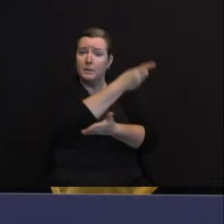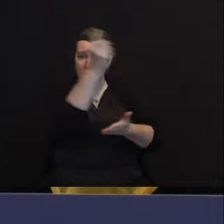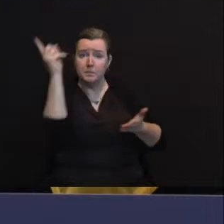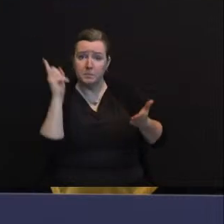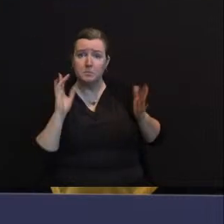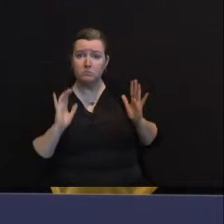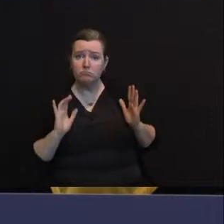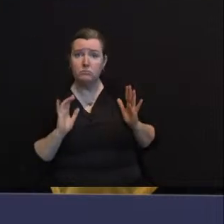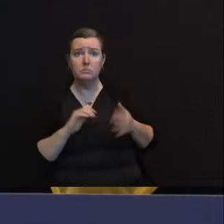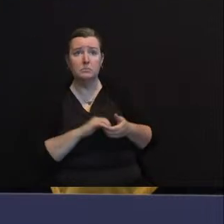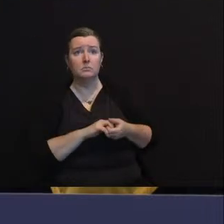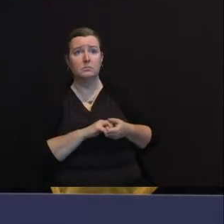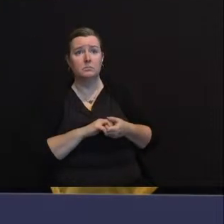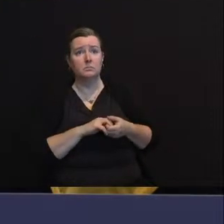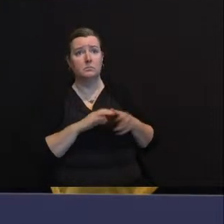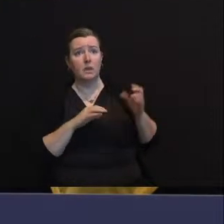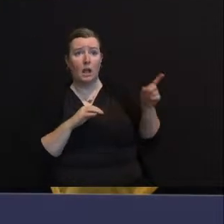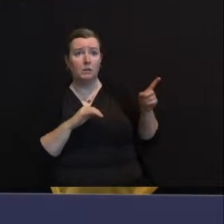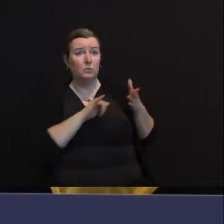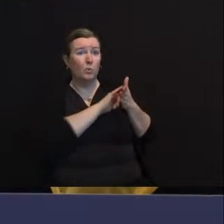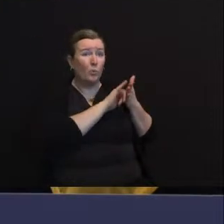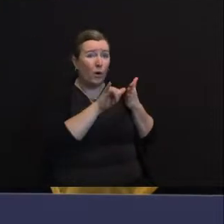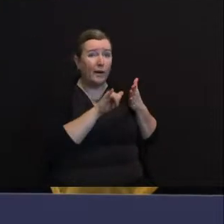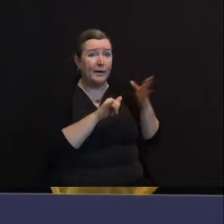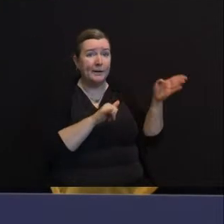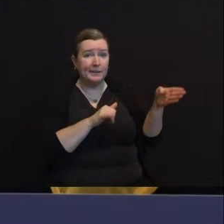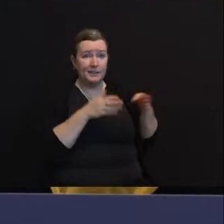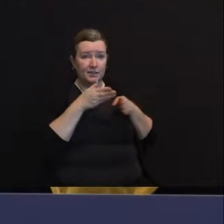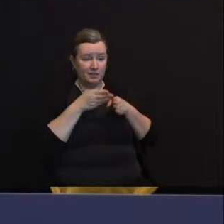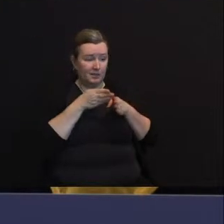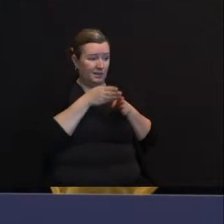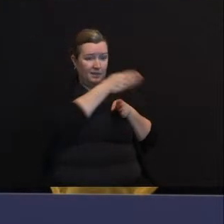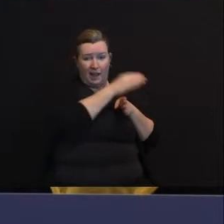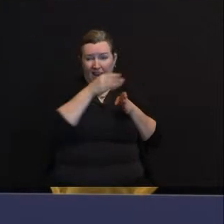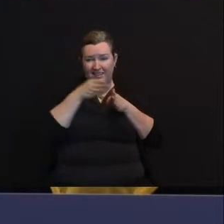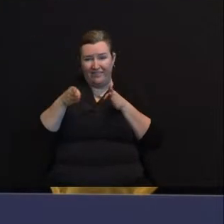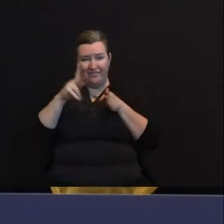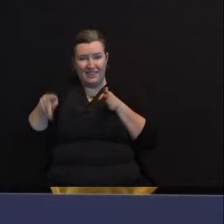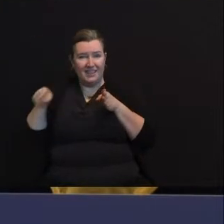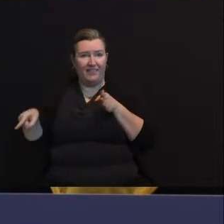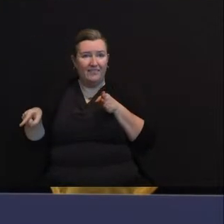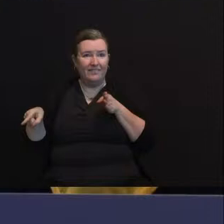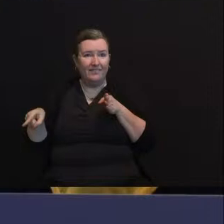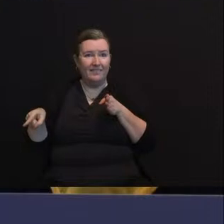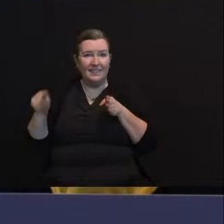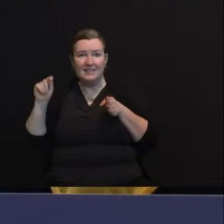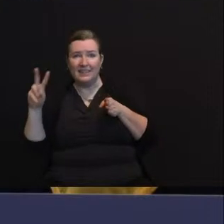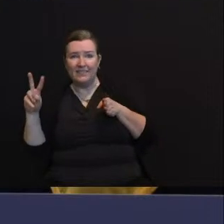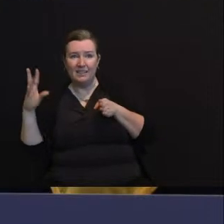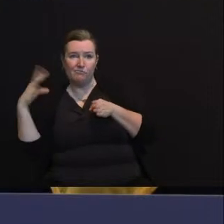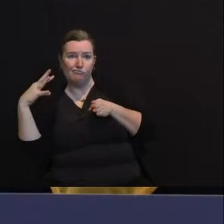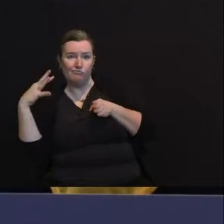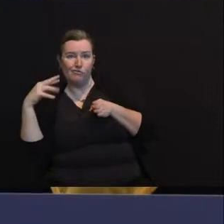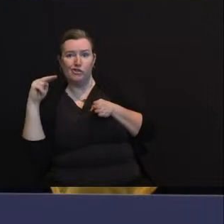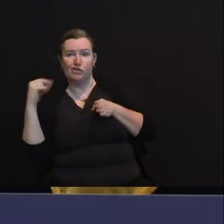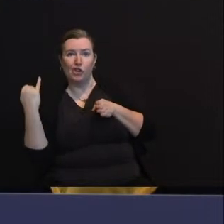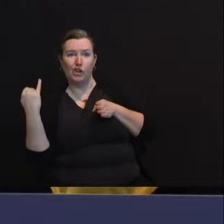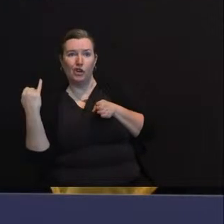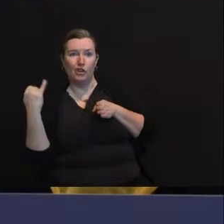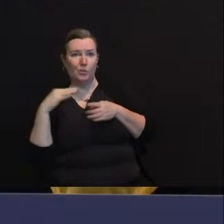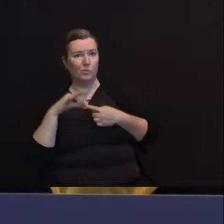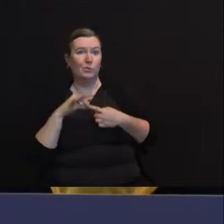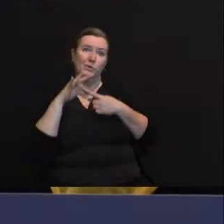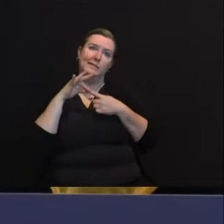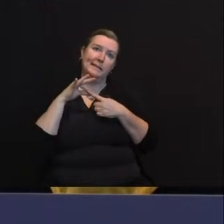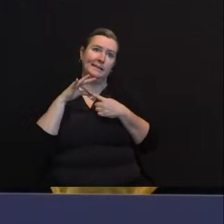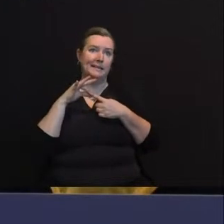And when you have New York and Philadelphia media covering anything in New Jersey, again, we're kind of a unique animal in that respect for a state